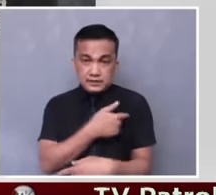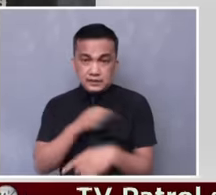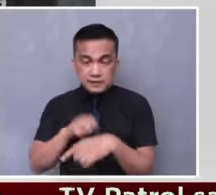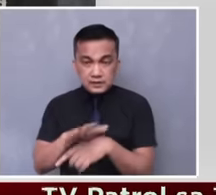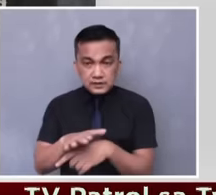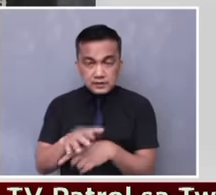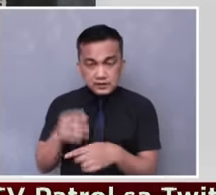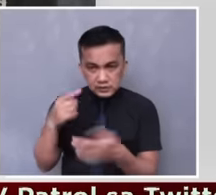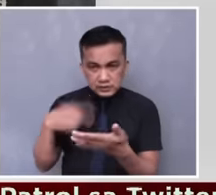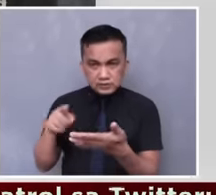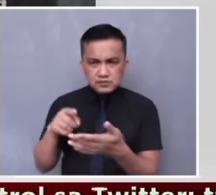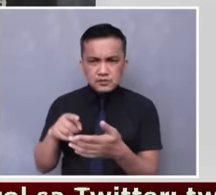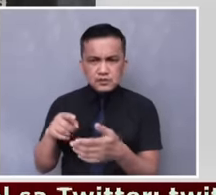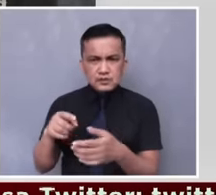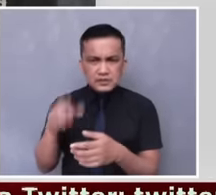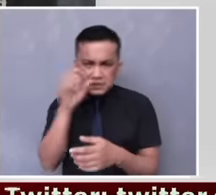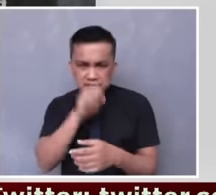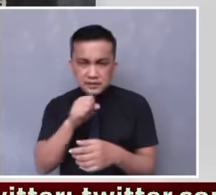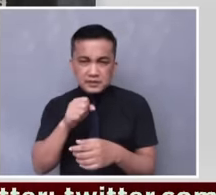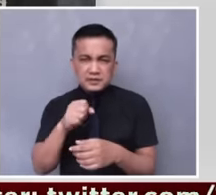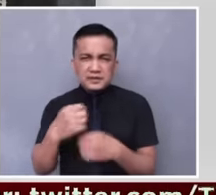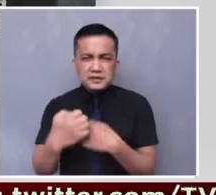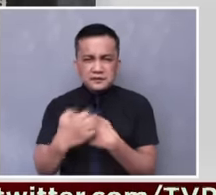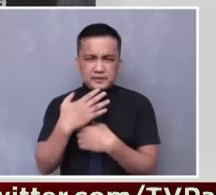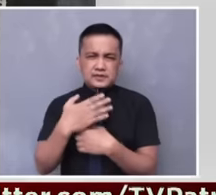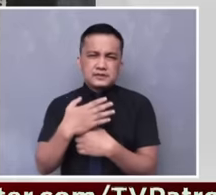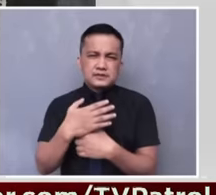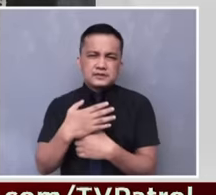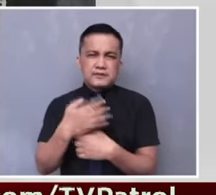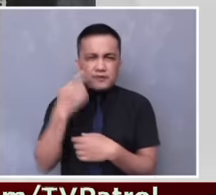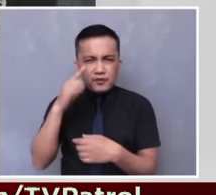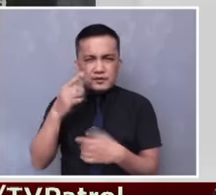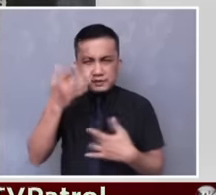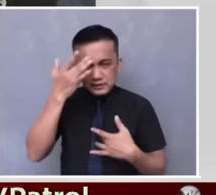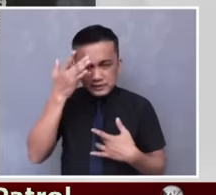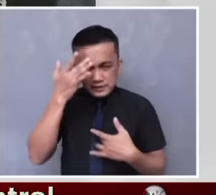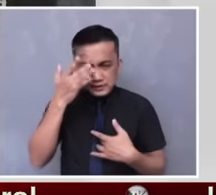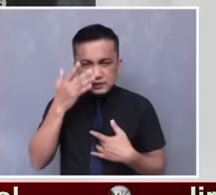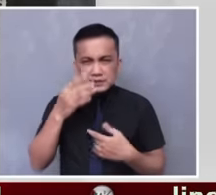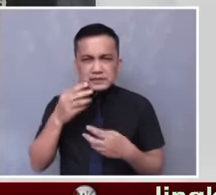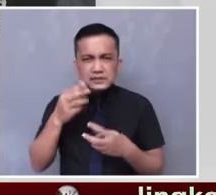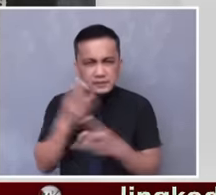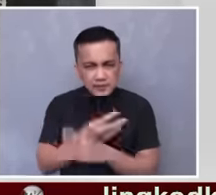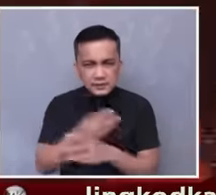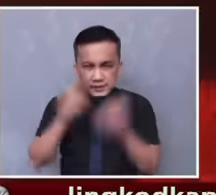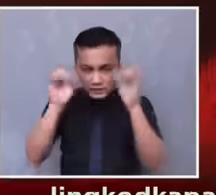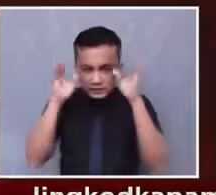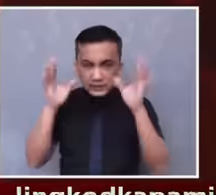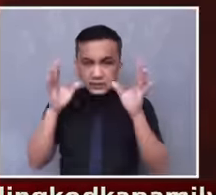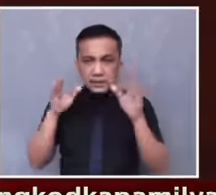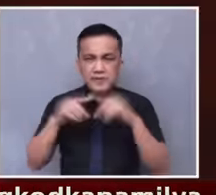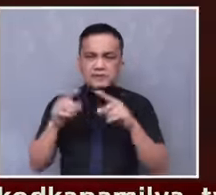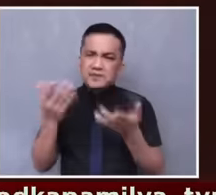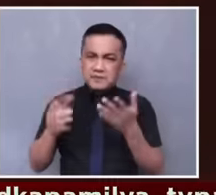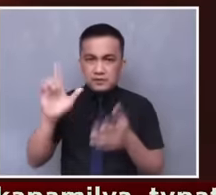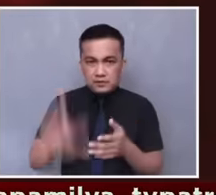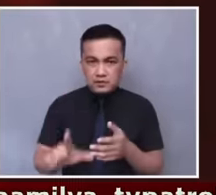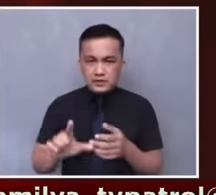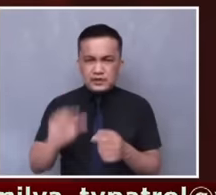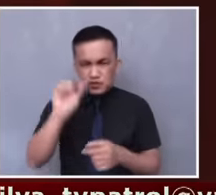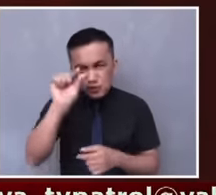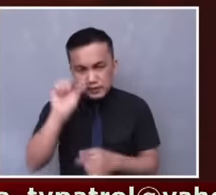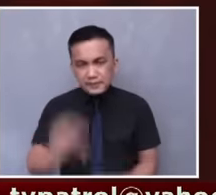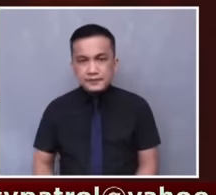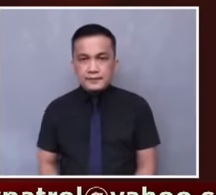still effective, no, para sa symptomatic disease, severe and critical. So balik baka mas mababa ng kaunti. Dahil limitado pa